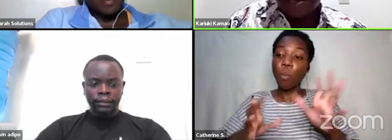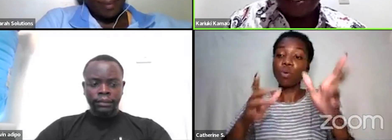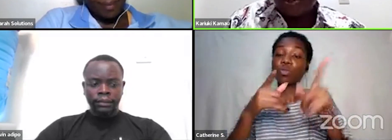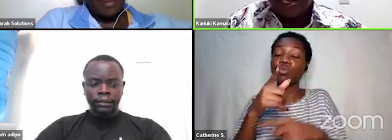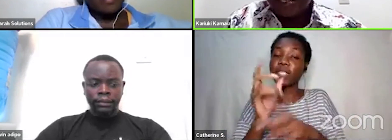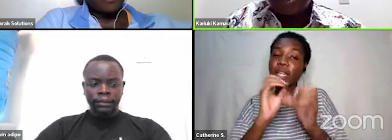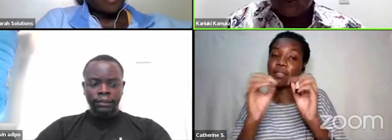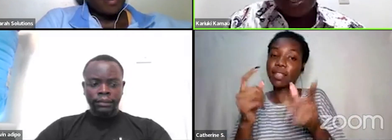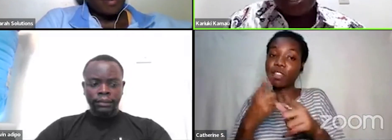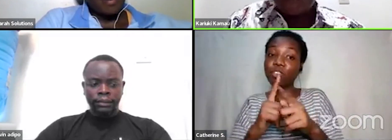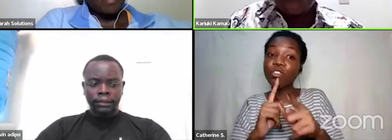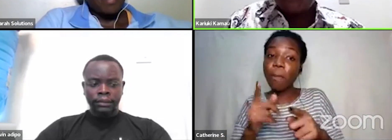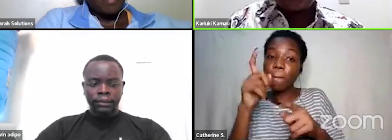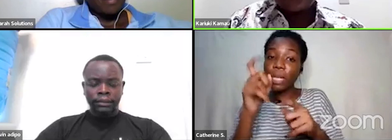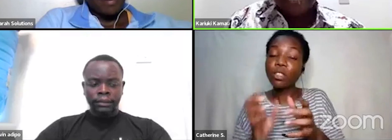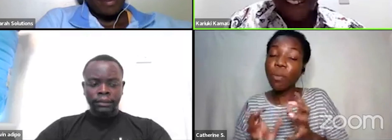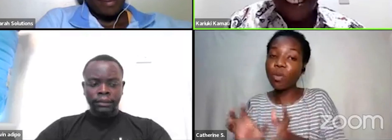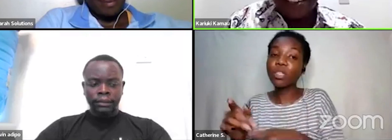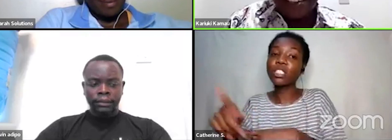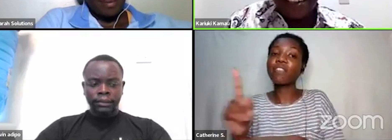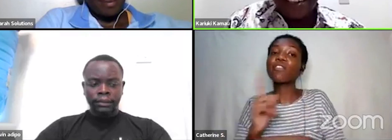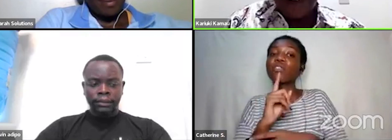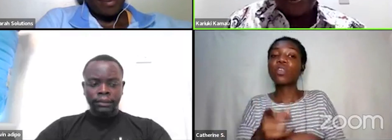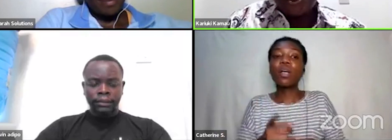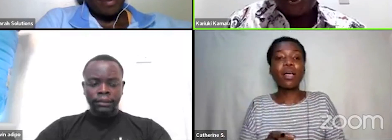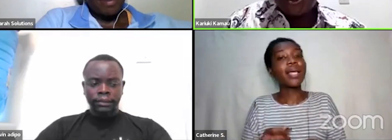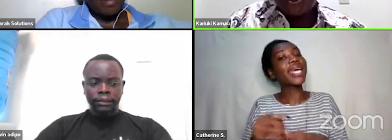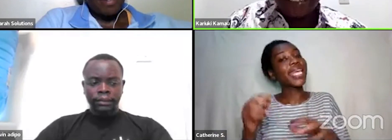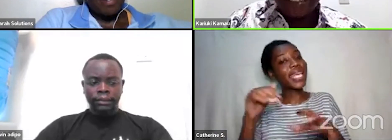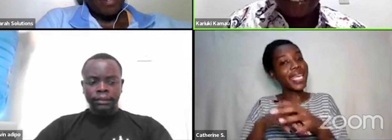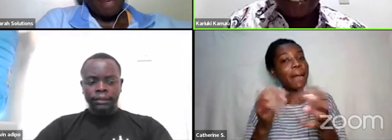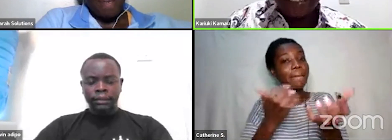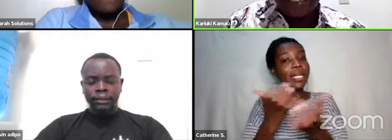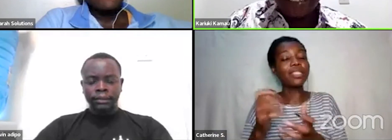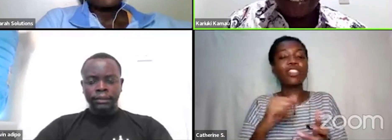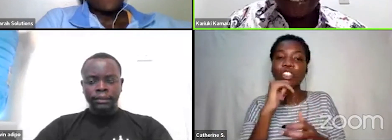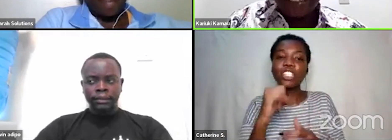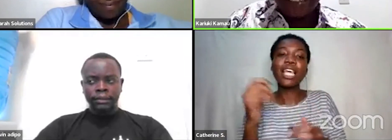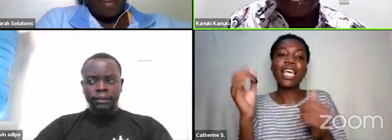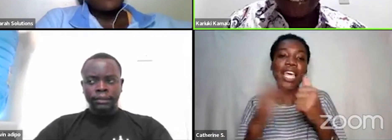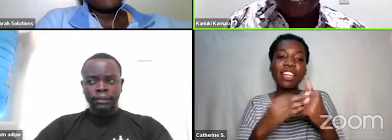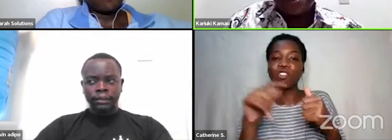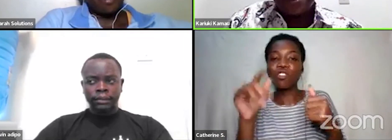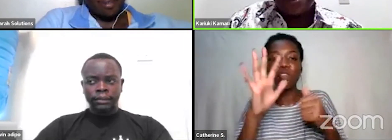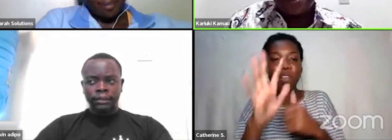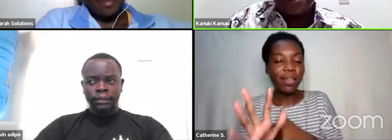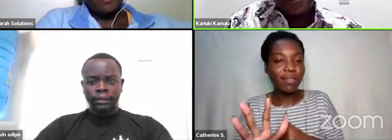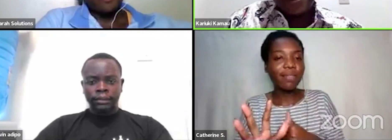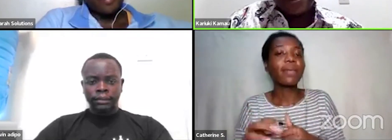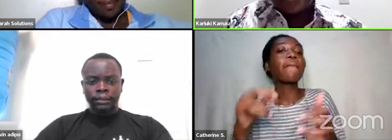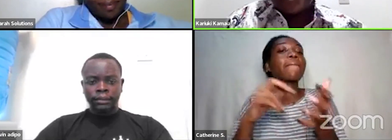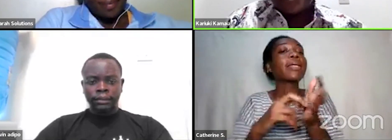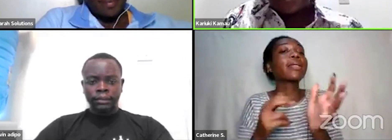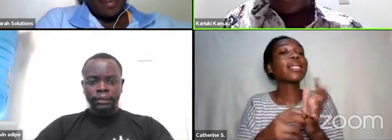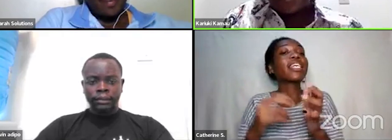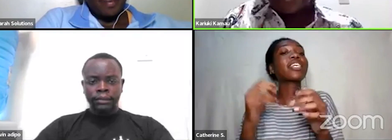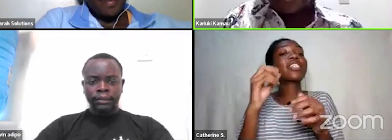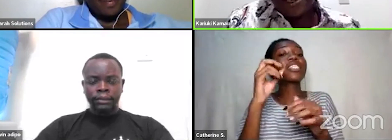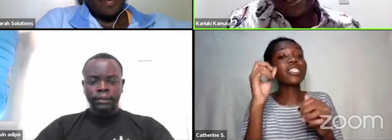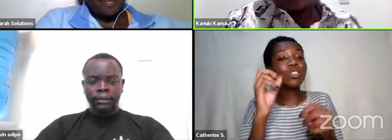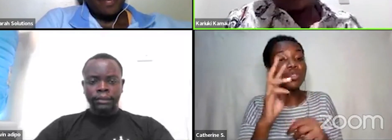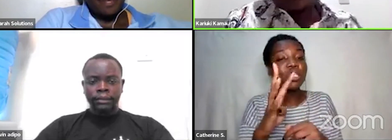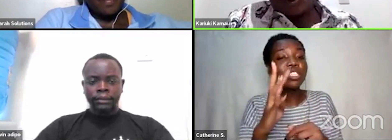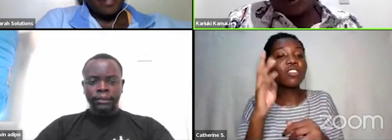In entrepreneurship, there is no 8 to 5. It is 24/7. When you know that year is coming and employees are happy